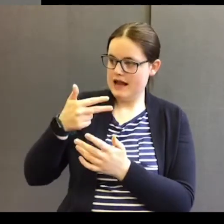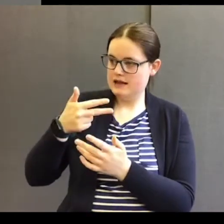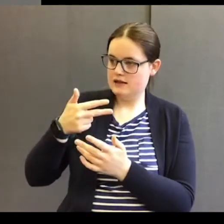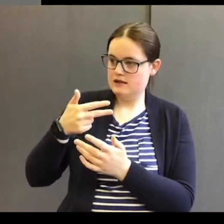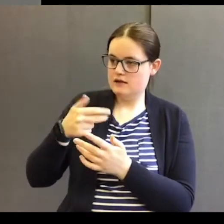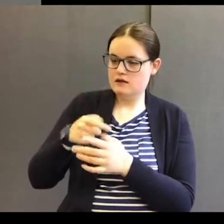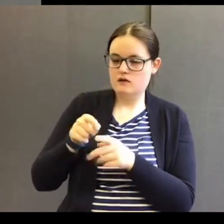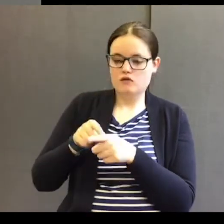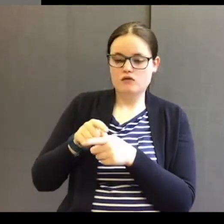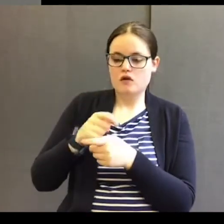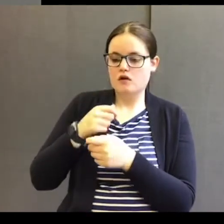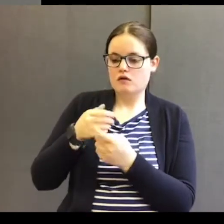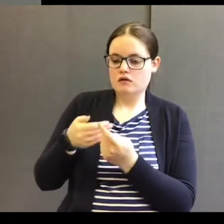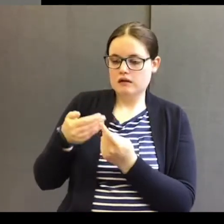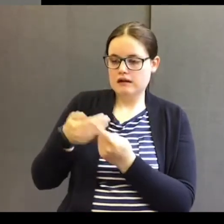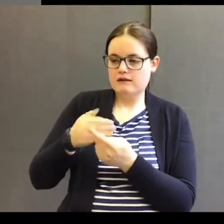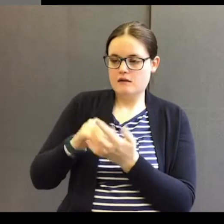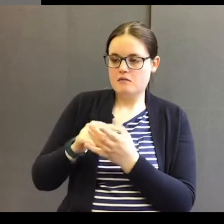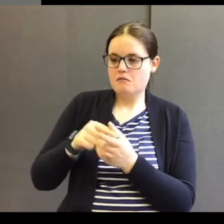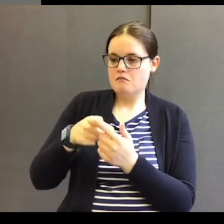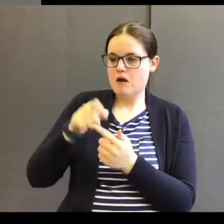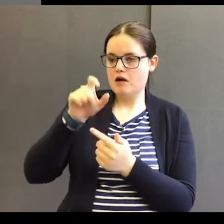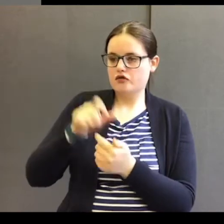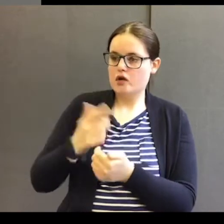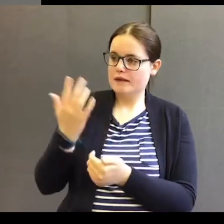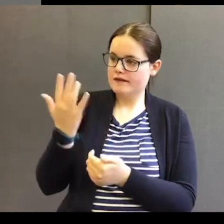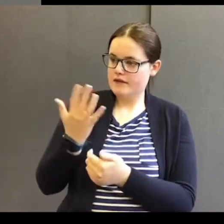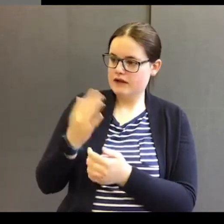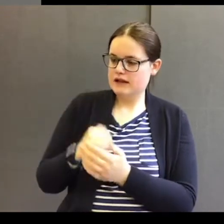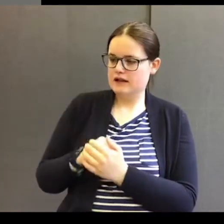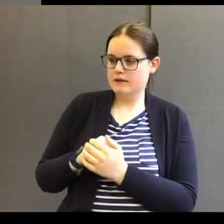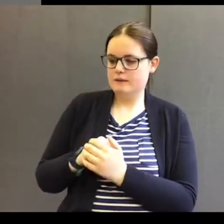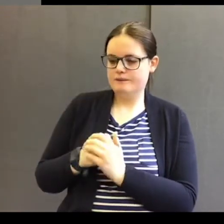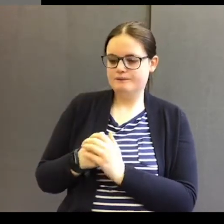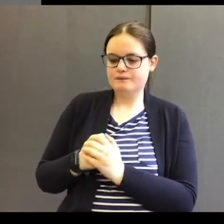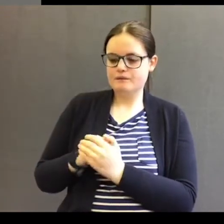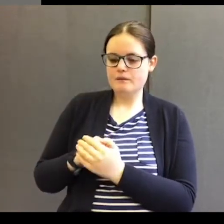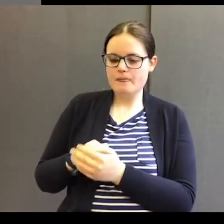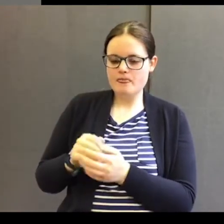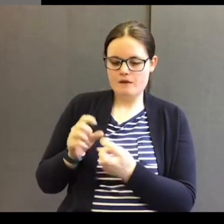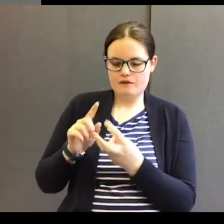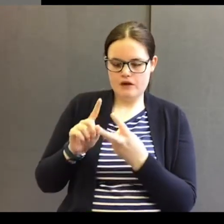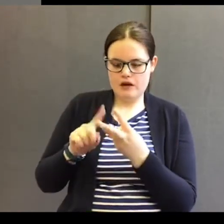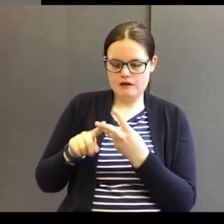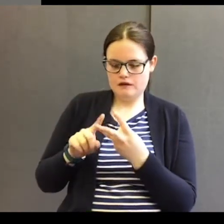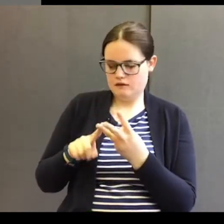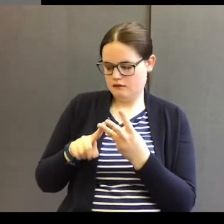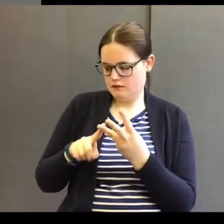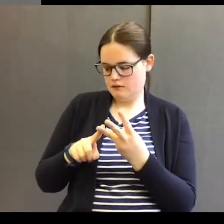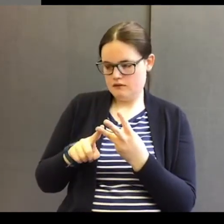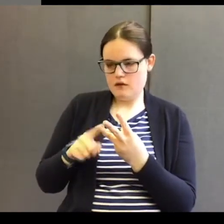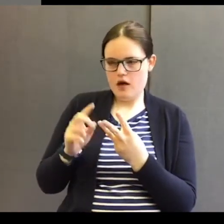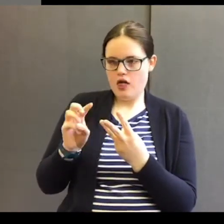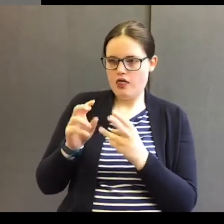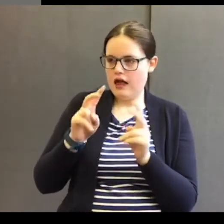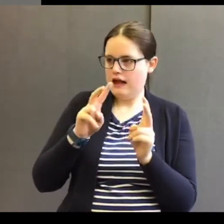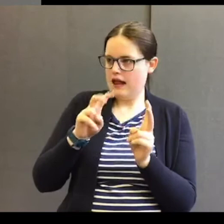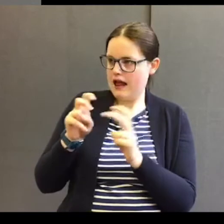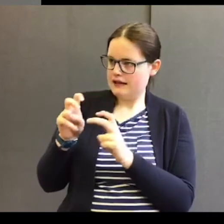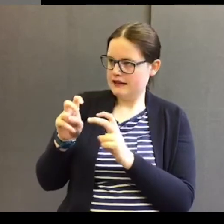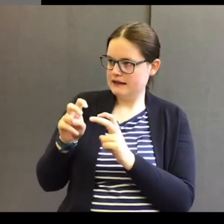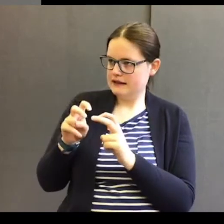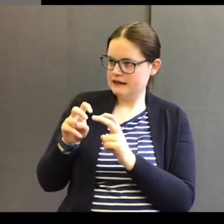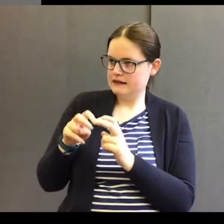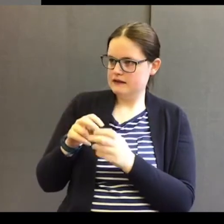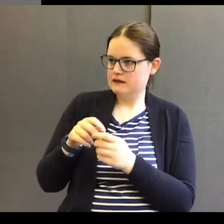verse 8, and that they were given in Mark chapter 15. Well, thirdly then, as we come to our